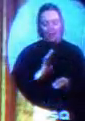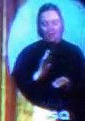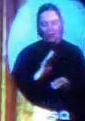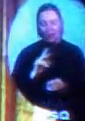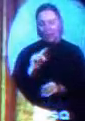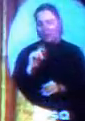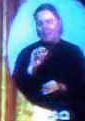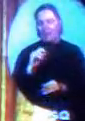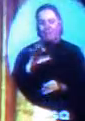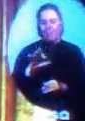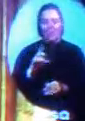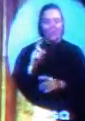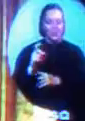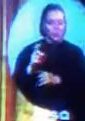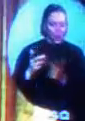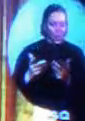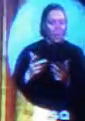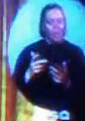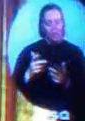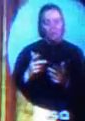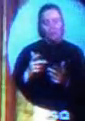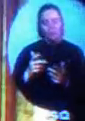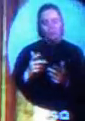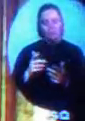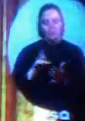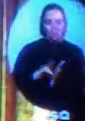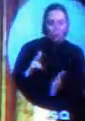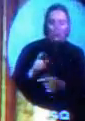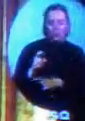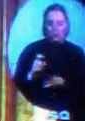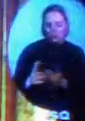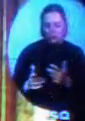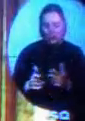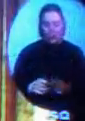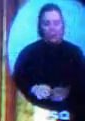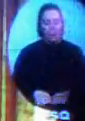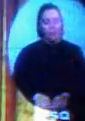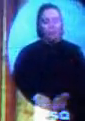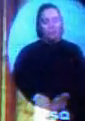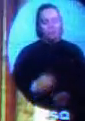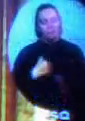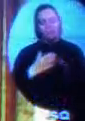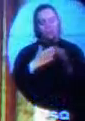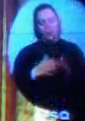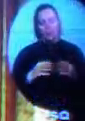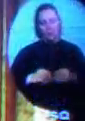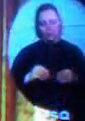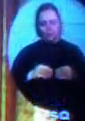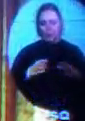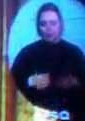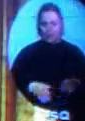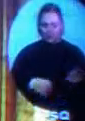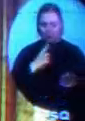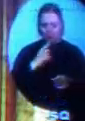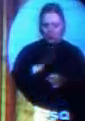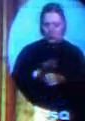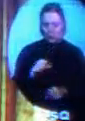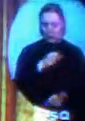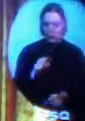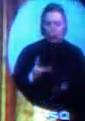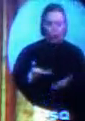are having a press conference on vulnerable migrants. Will the minister commit to providing real protection to